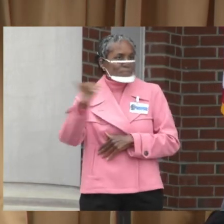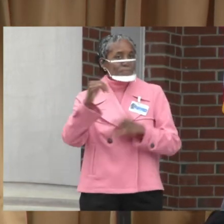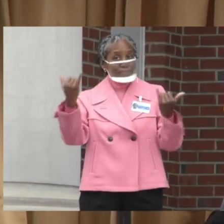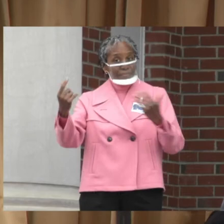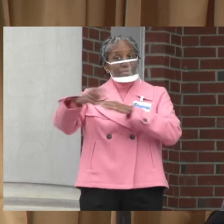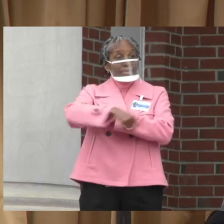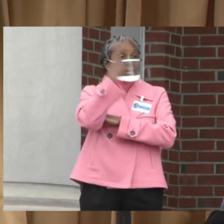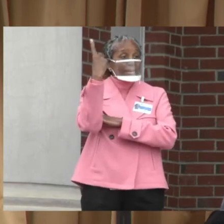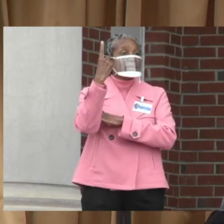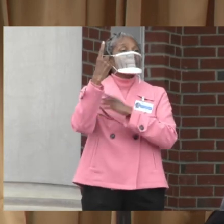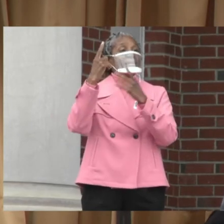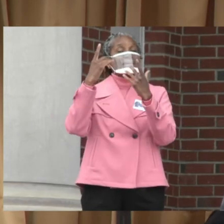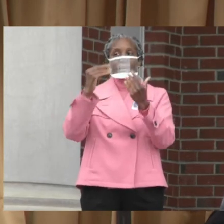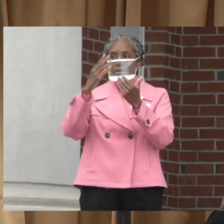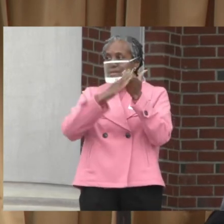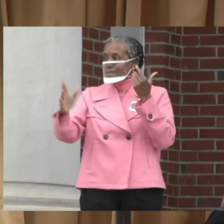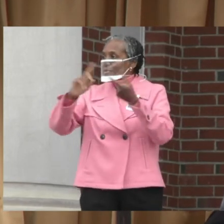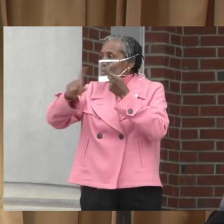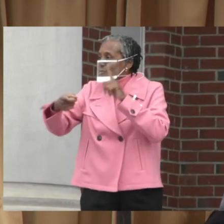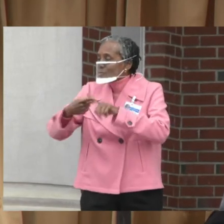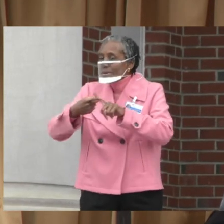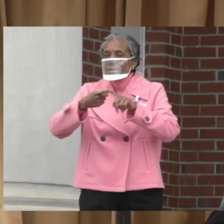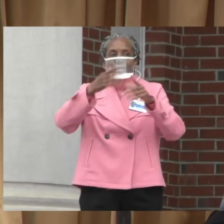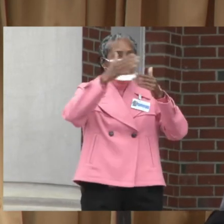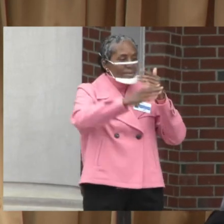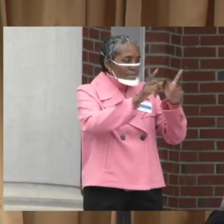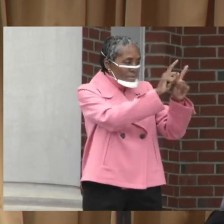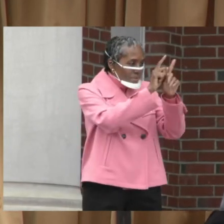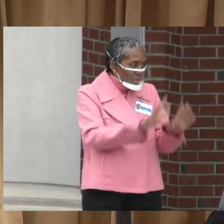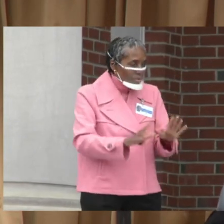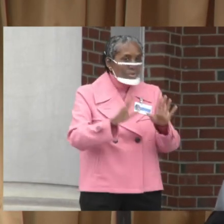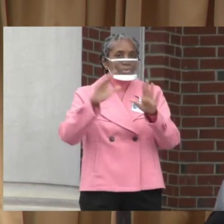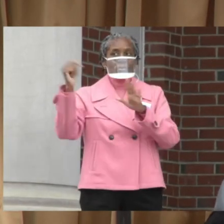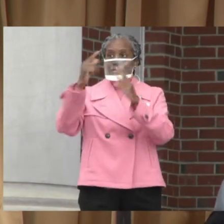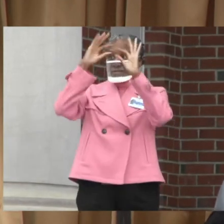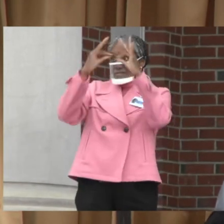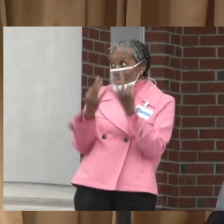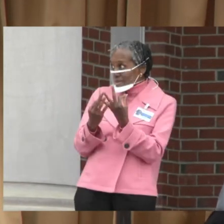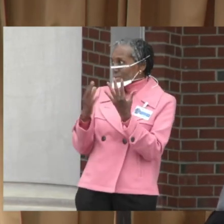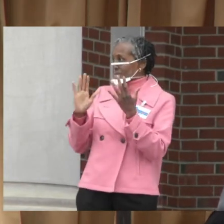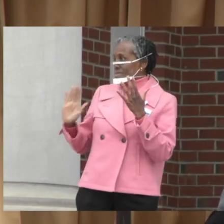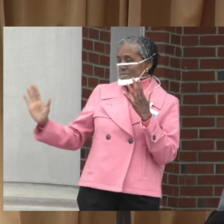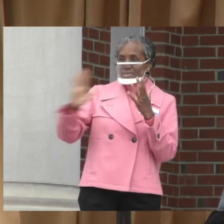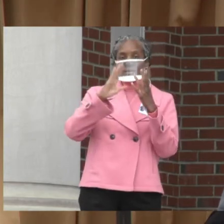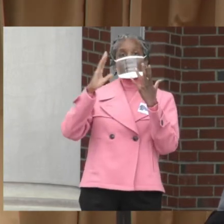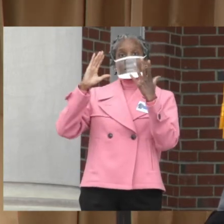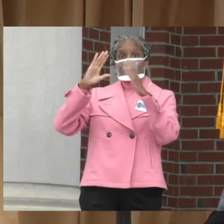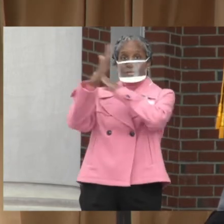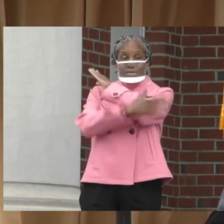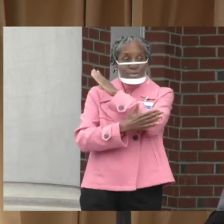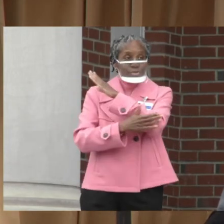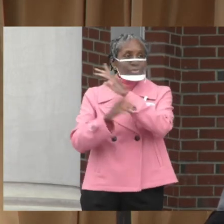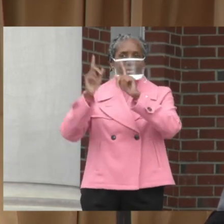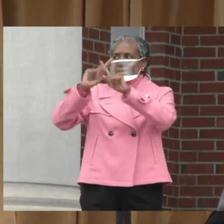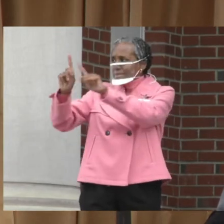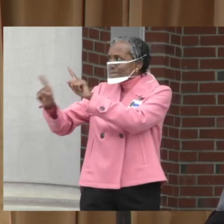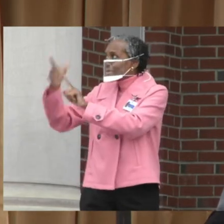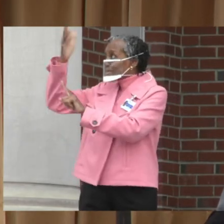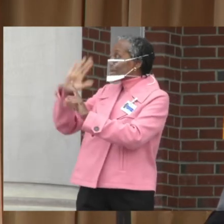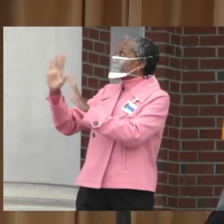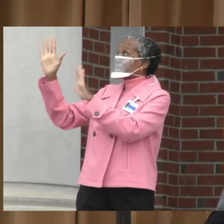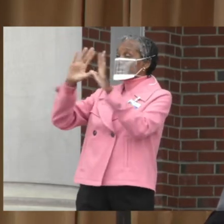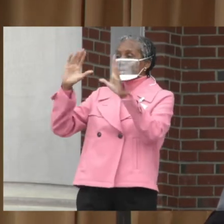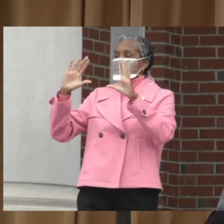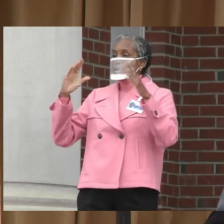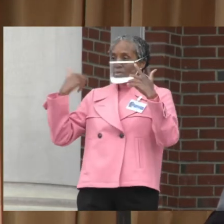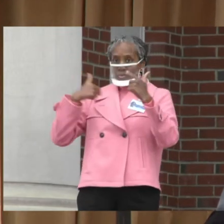today, in the name of our friends, in the name of our mentors, in the name of our families, in the name of our countries and of God,